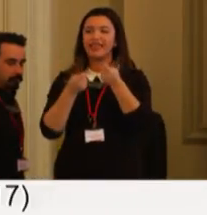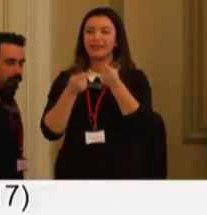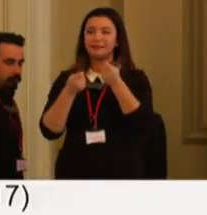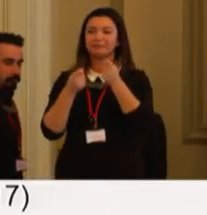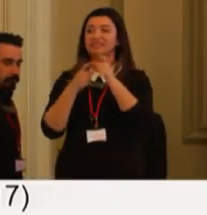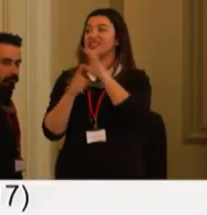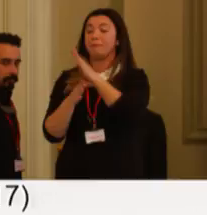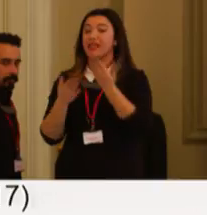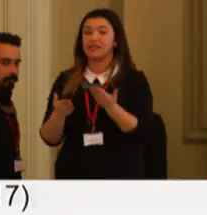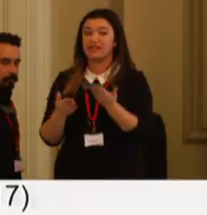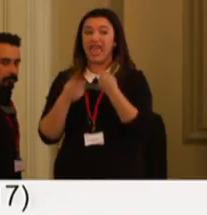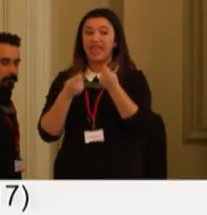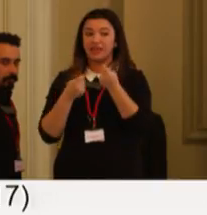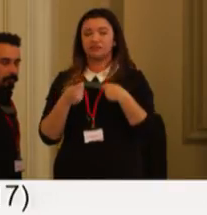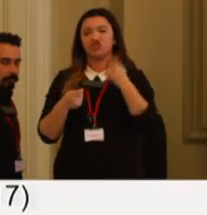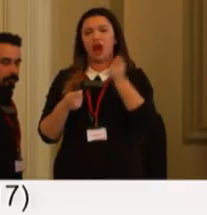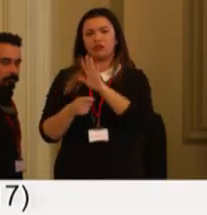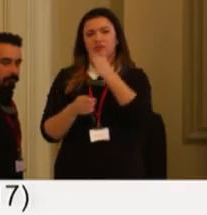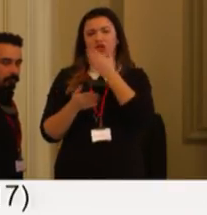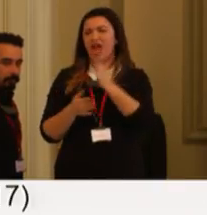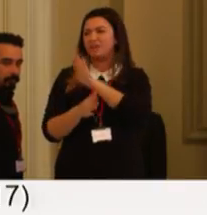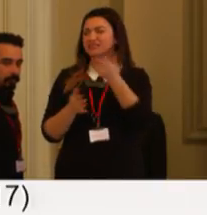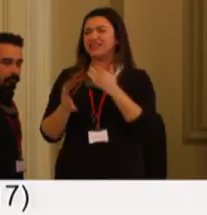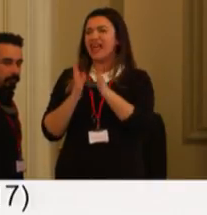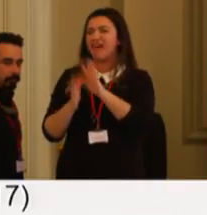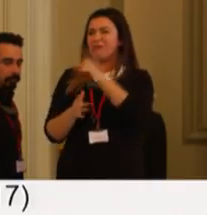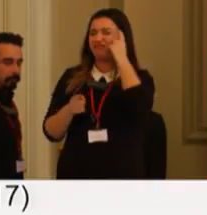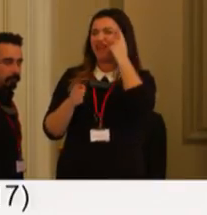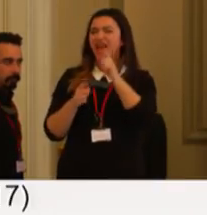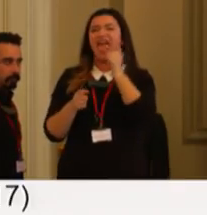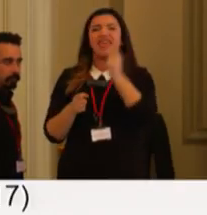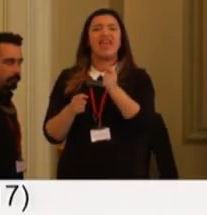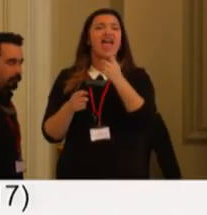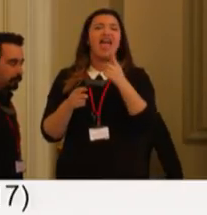one topic. And obviously that's to do with education. The cliche is